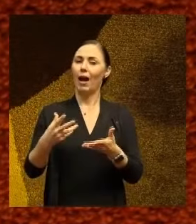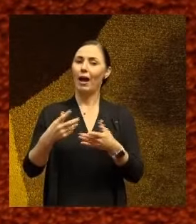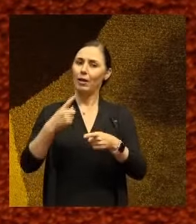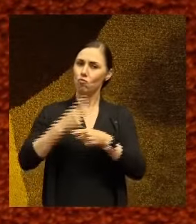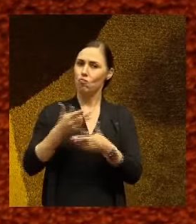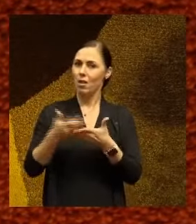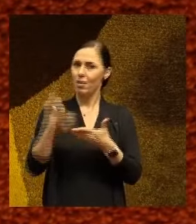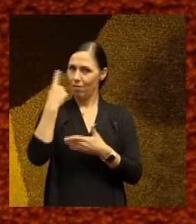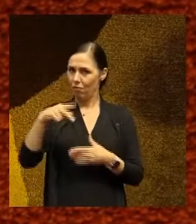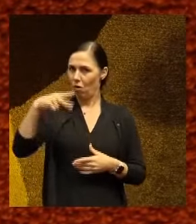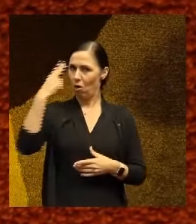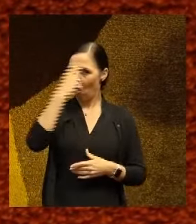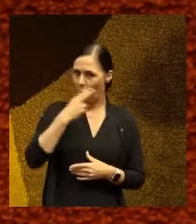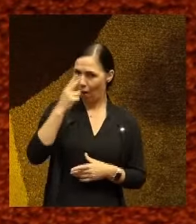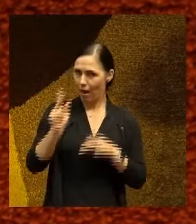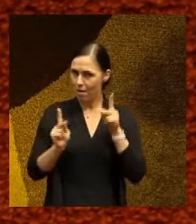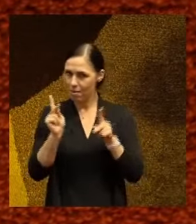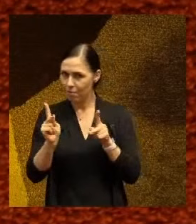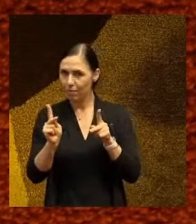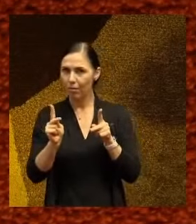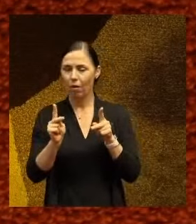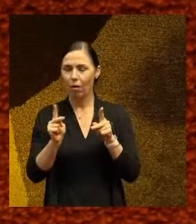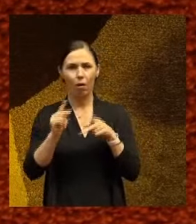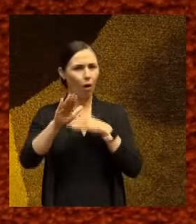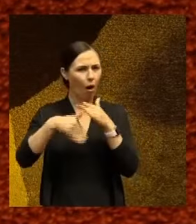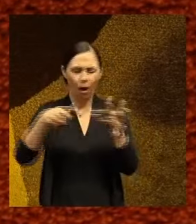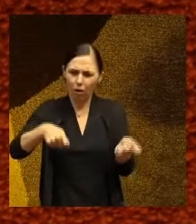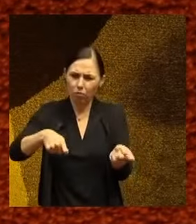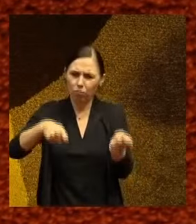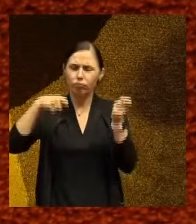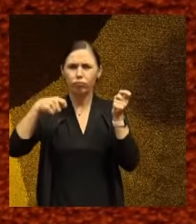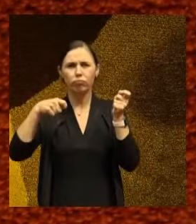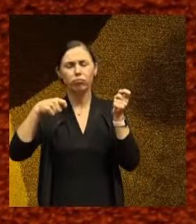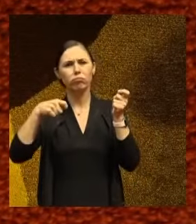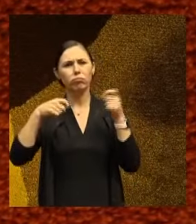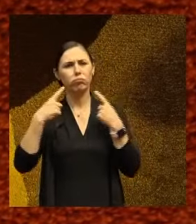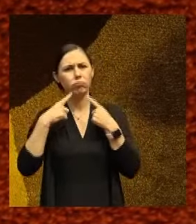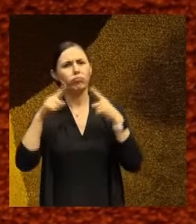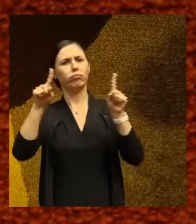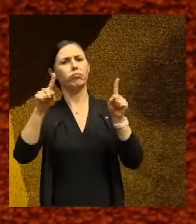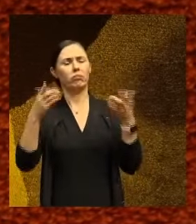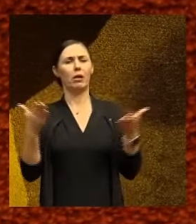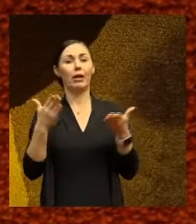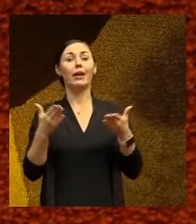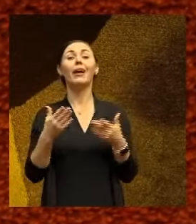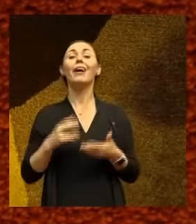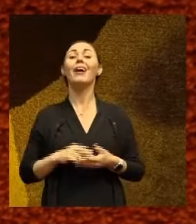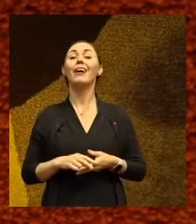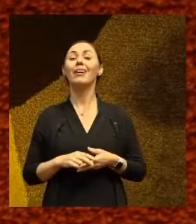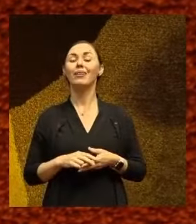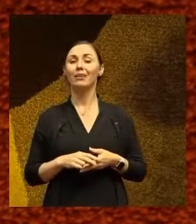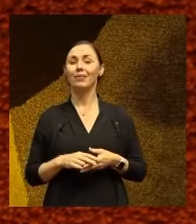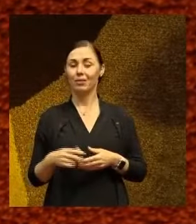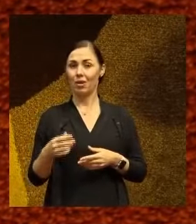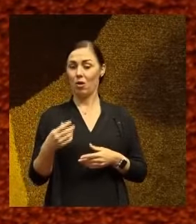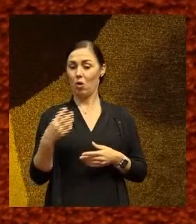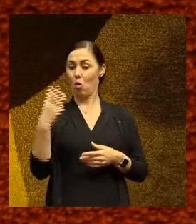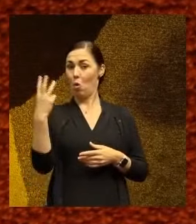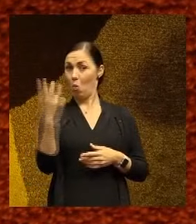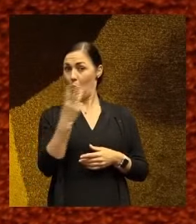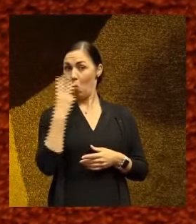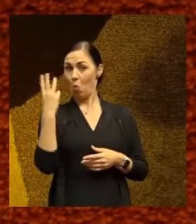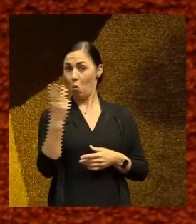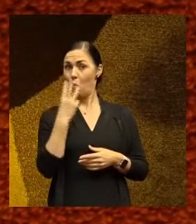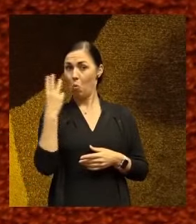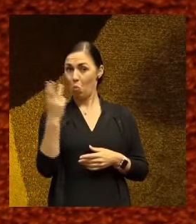people of Hawaii and make sure we lift up everyone in this state. On Wednesday, the Speaker said from this